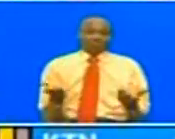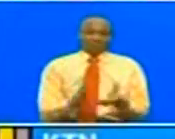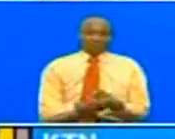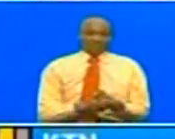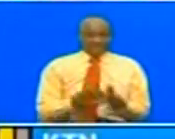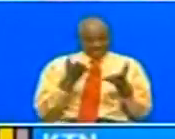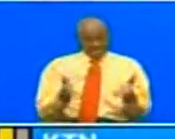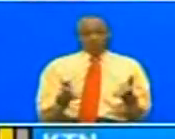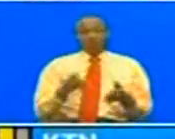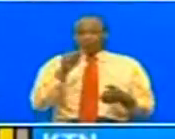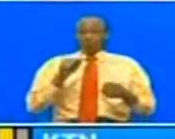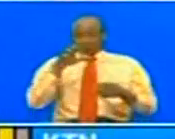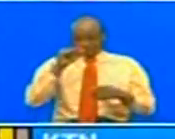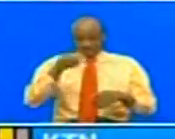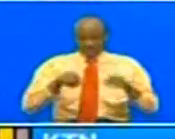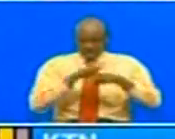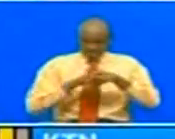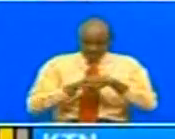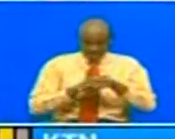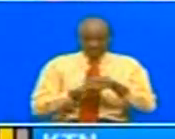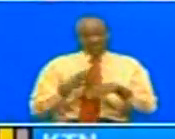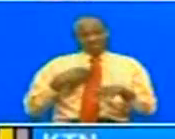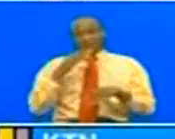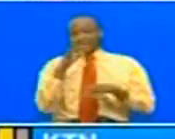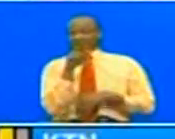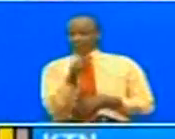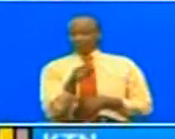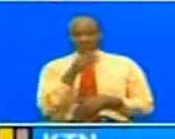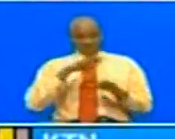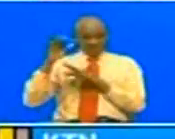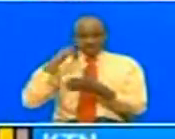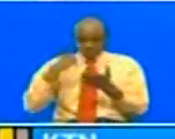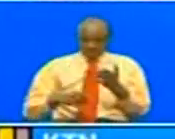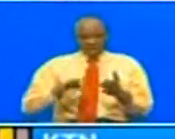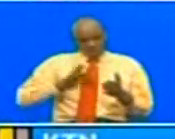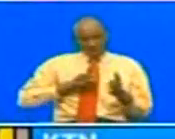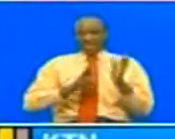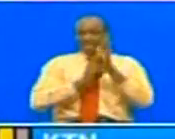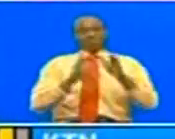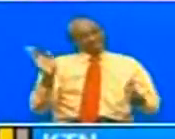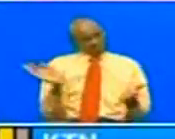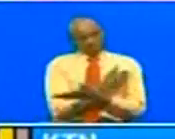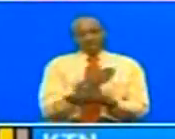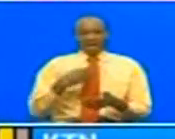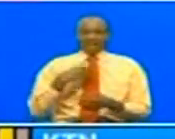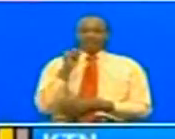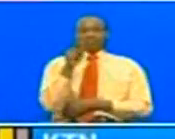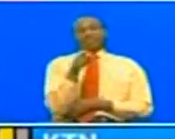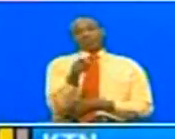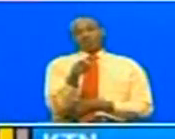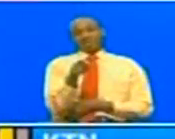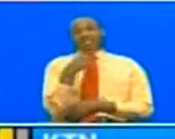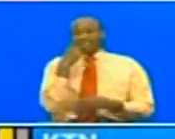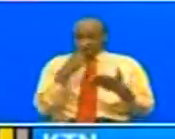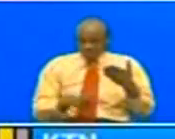Speaking from South Africa, National Assembly Speaker Justin Muturi proposed the scrapping of women rep and nominated MP positions and